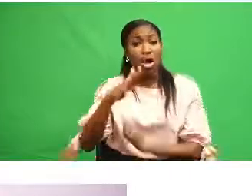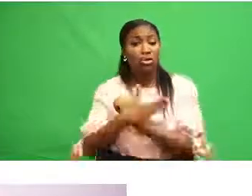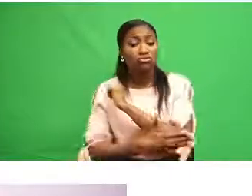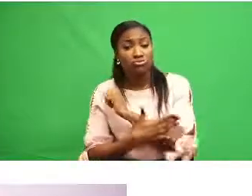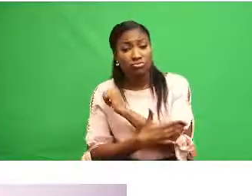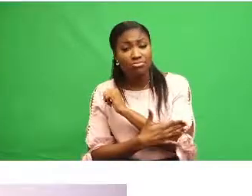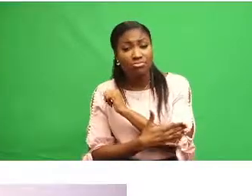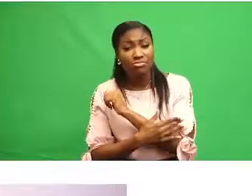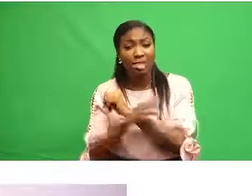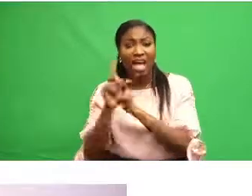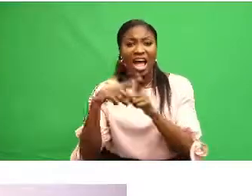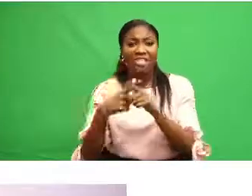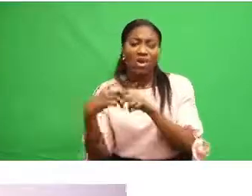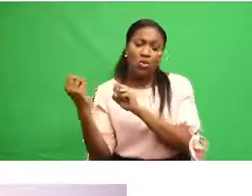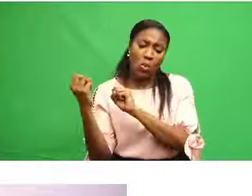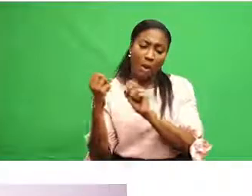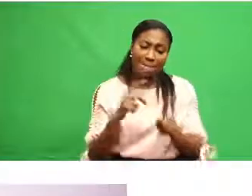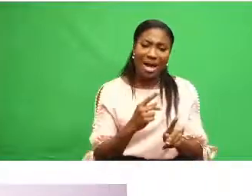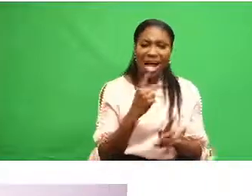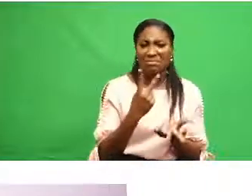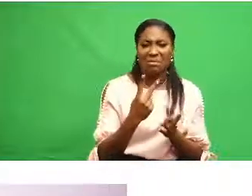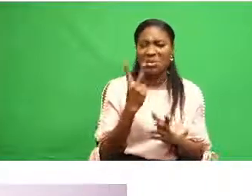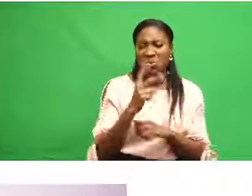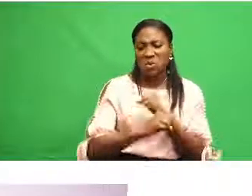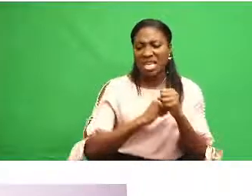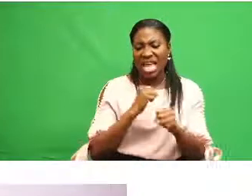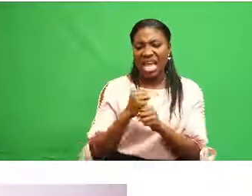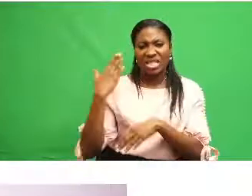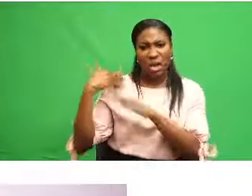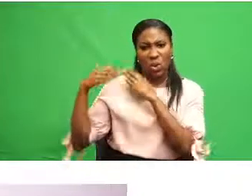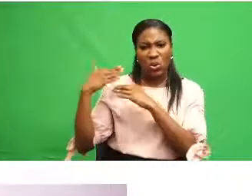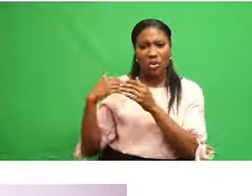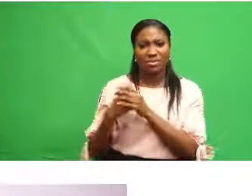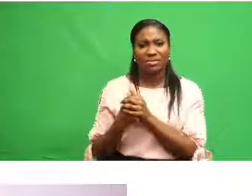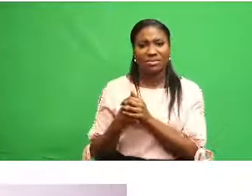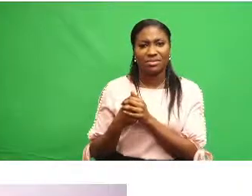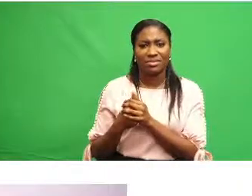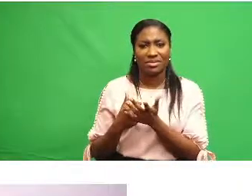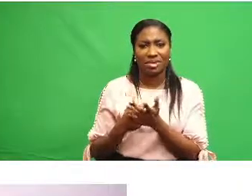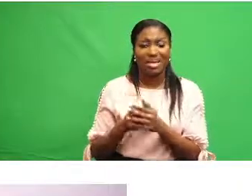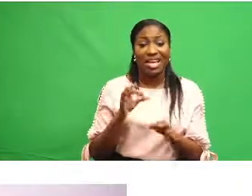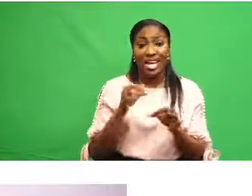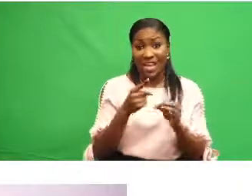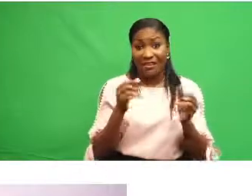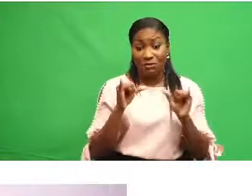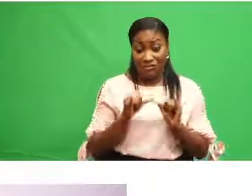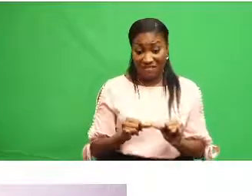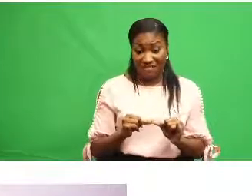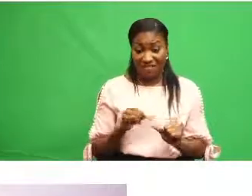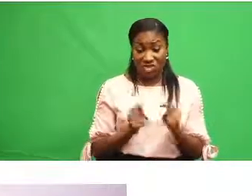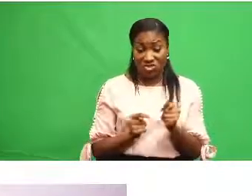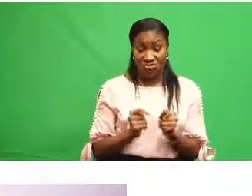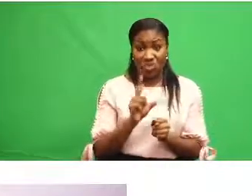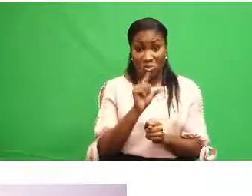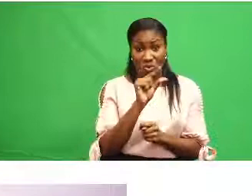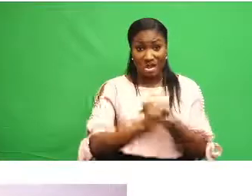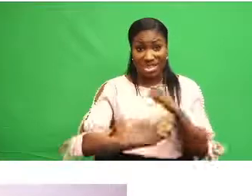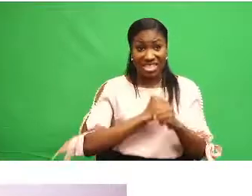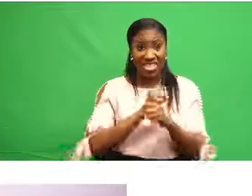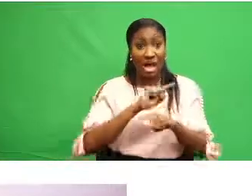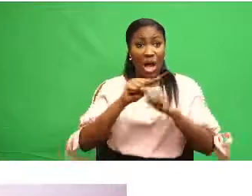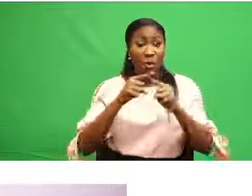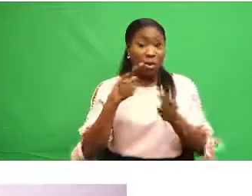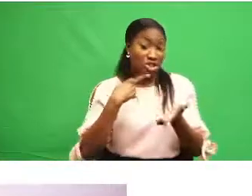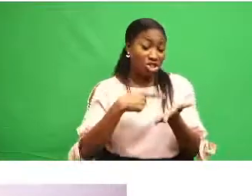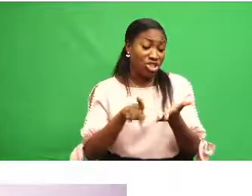ago, right? We will see you're not here for the last 20 years. If you're here for 20 years, and when we check your